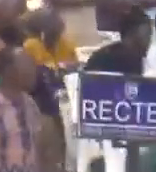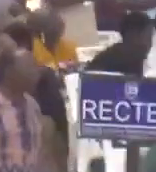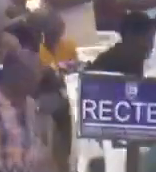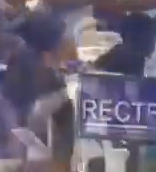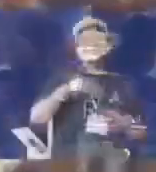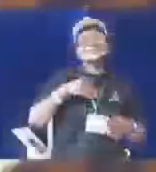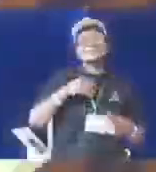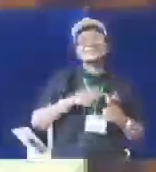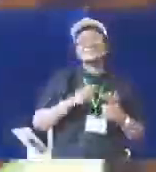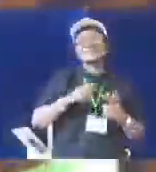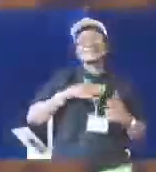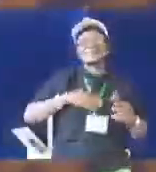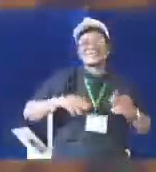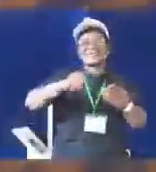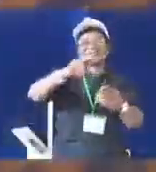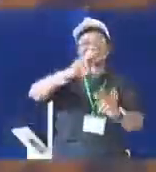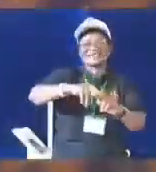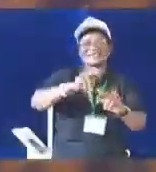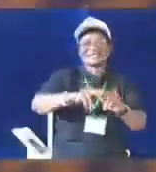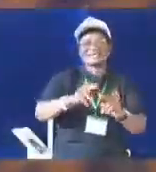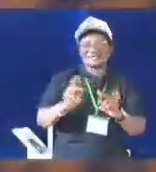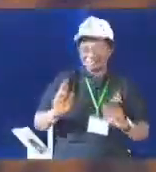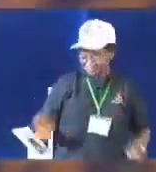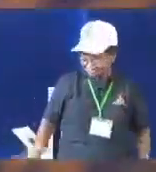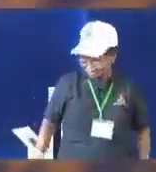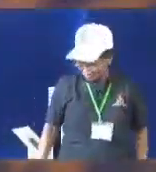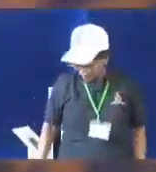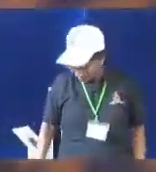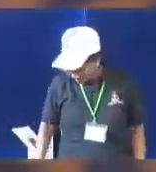And then you may please be seated. God bless you.